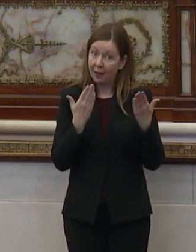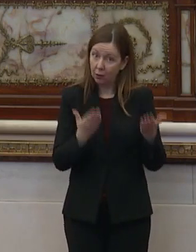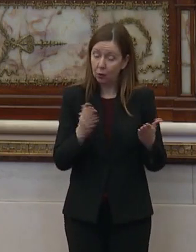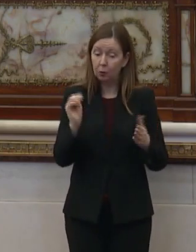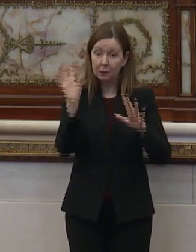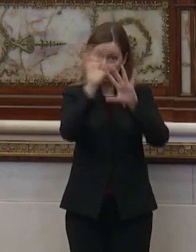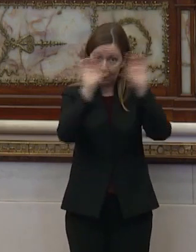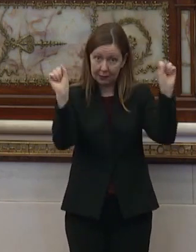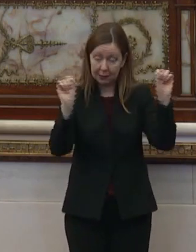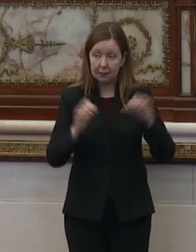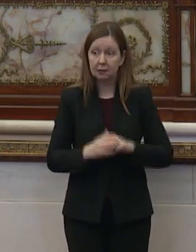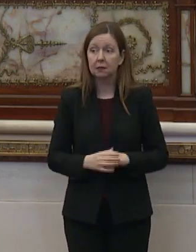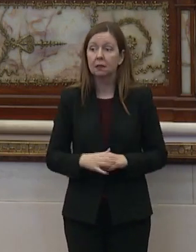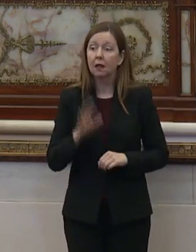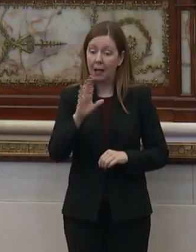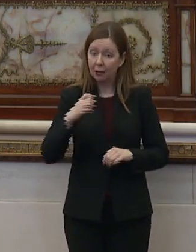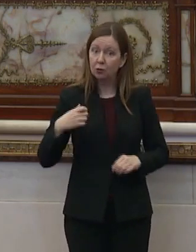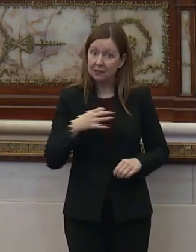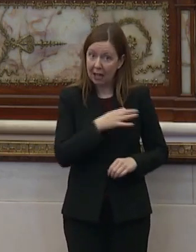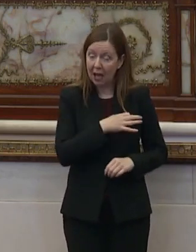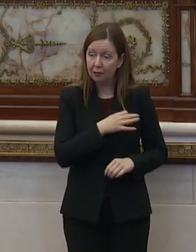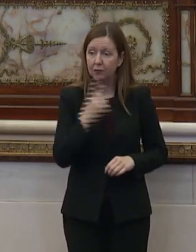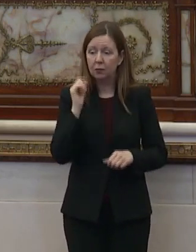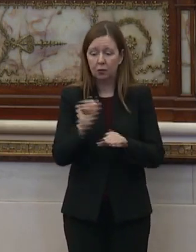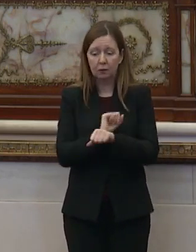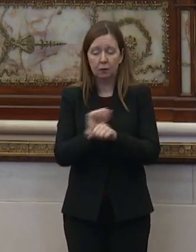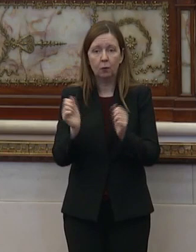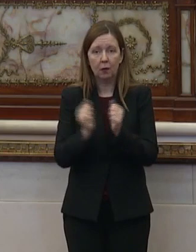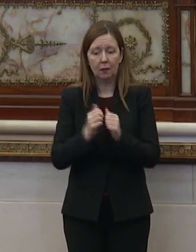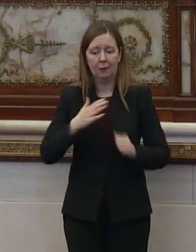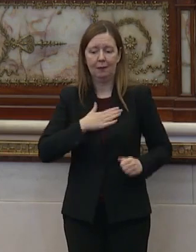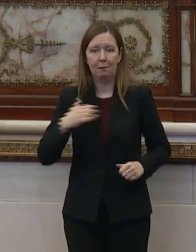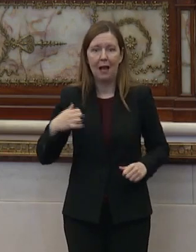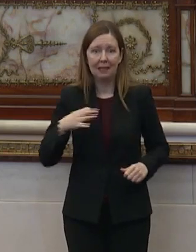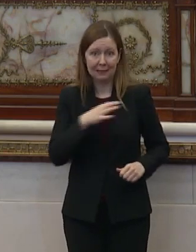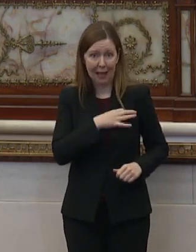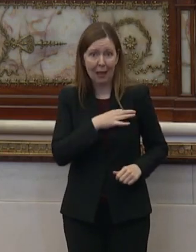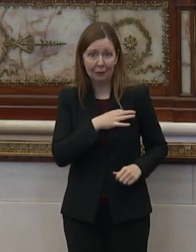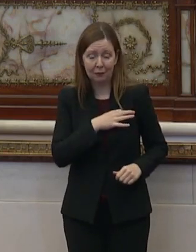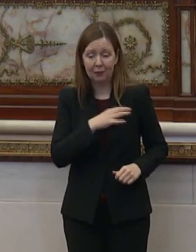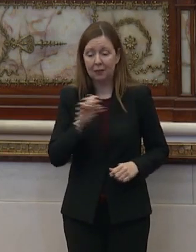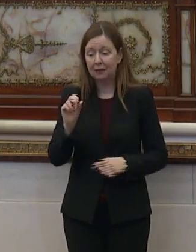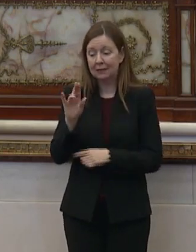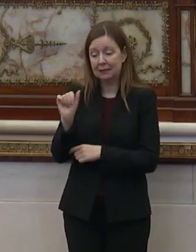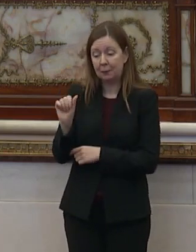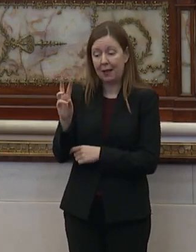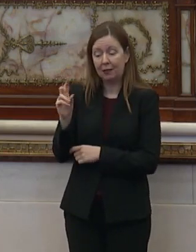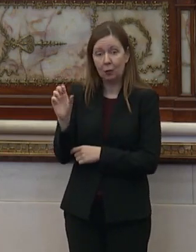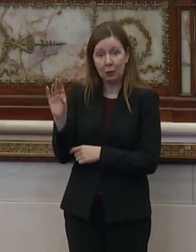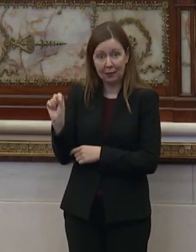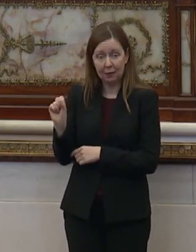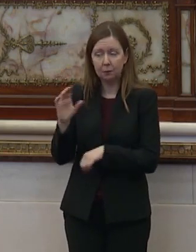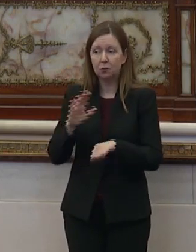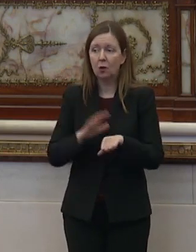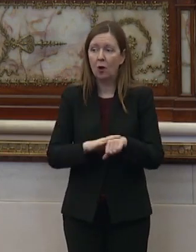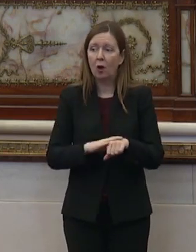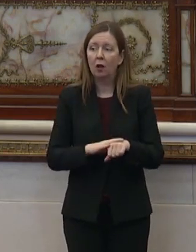Mr. President, and your staff for working with my staffer, Samantha Williams, on